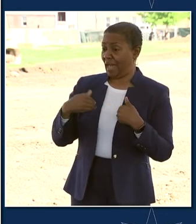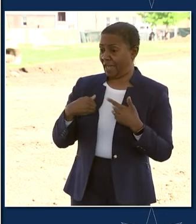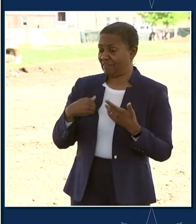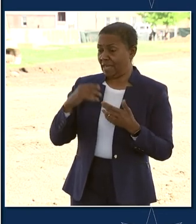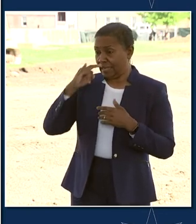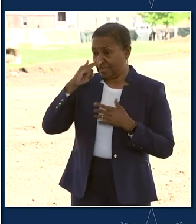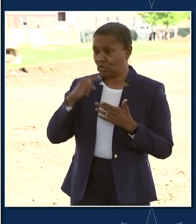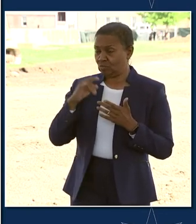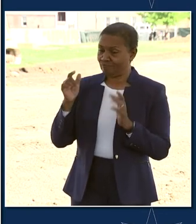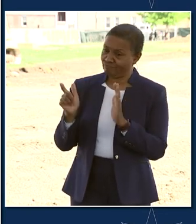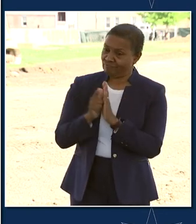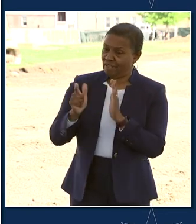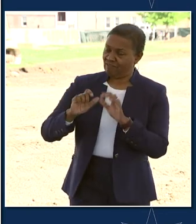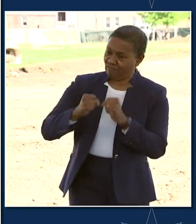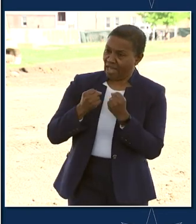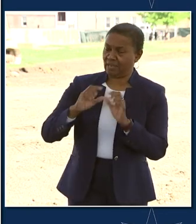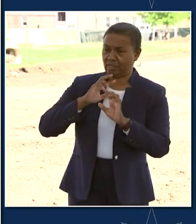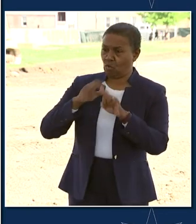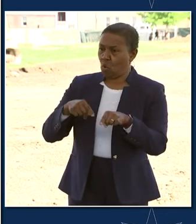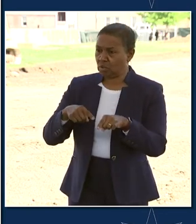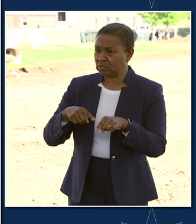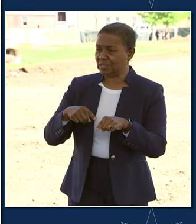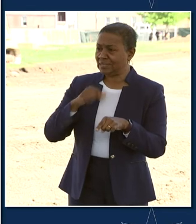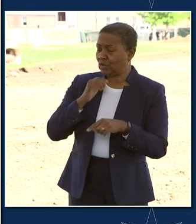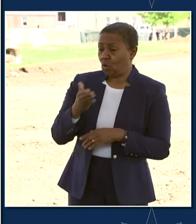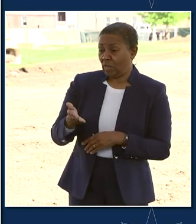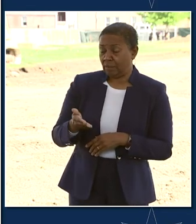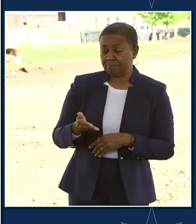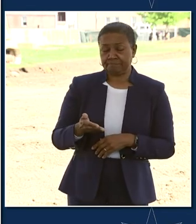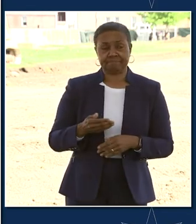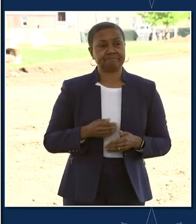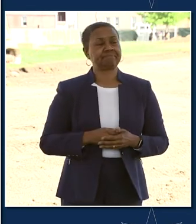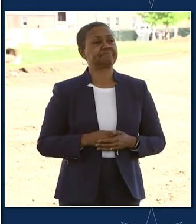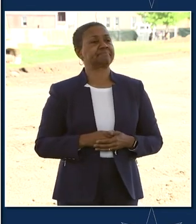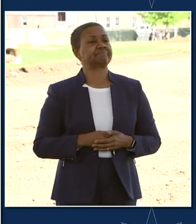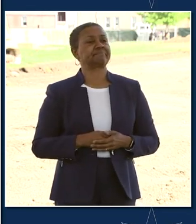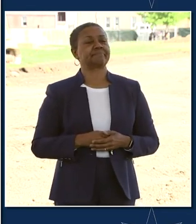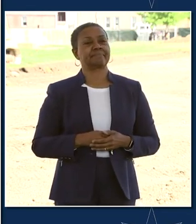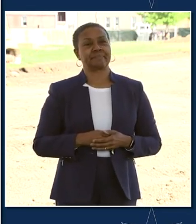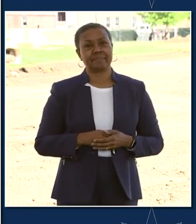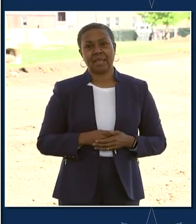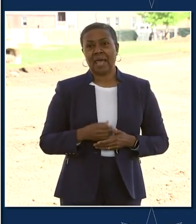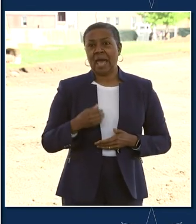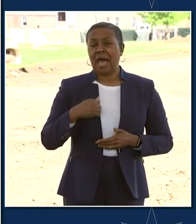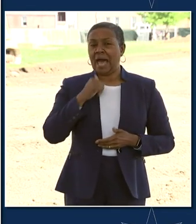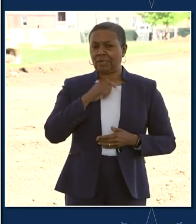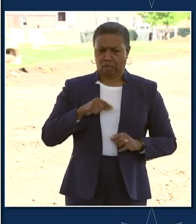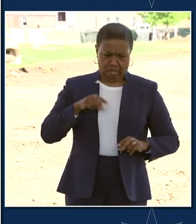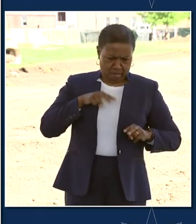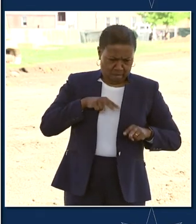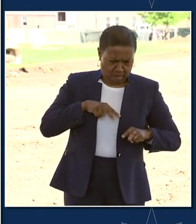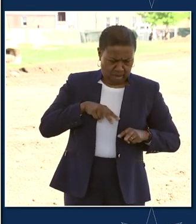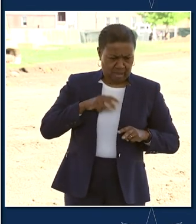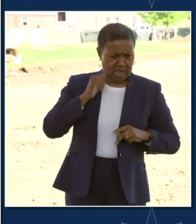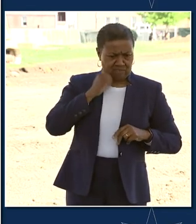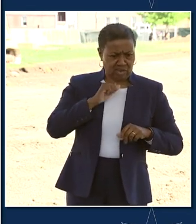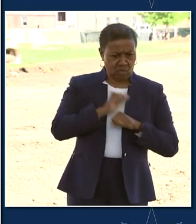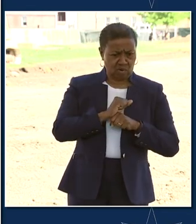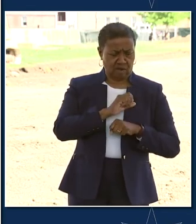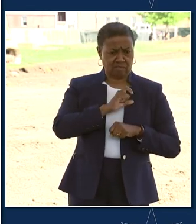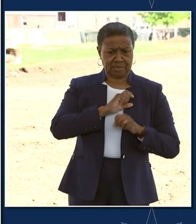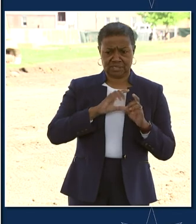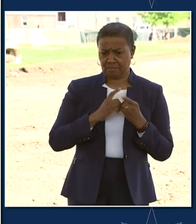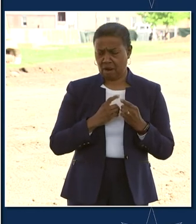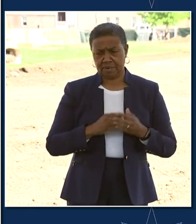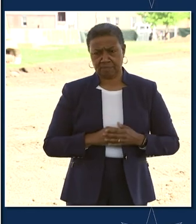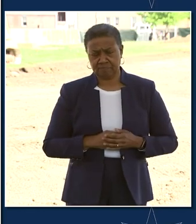kids who are violating, you know, the orders not to be down there? Well, I don't micromanage the day-to-day work of the police